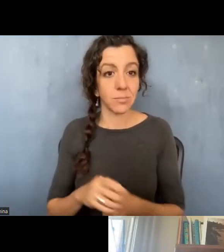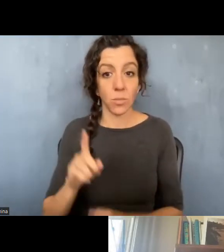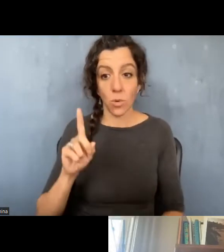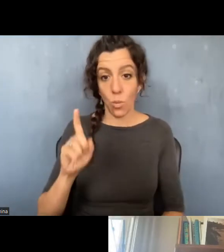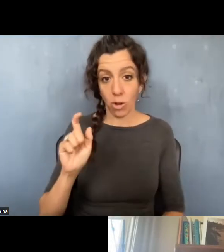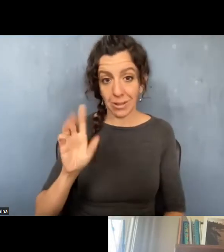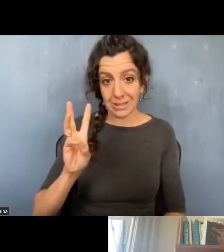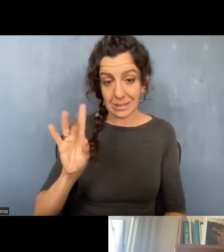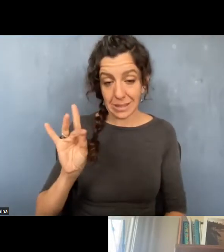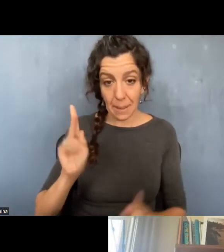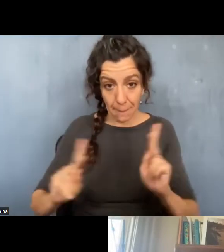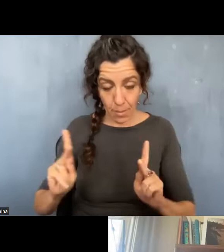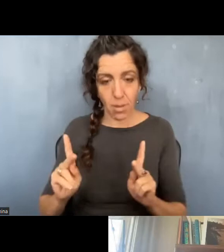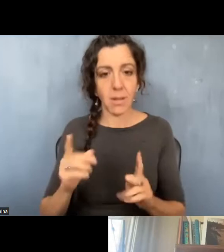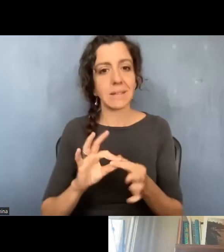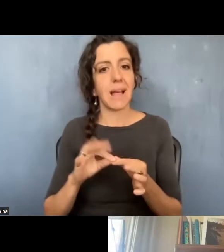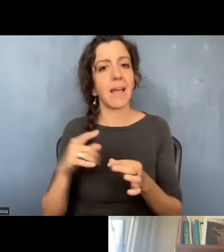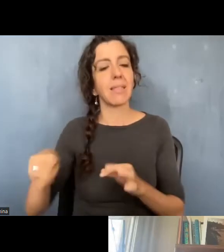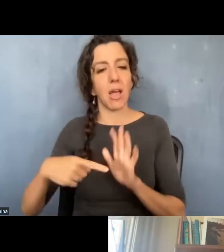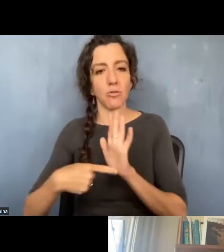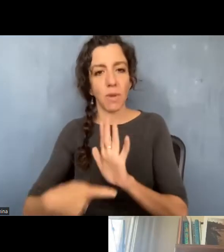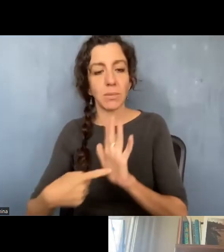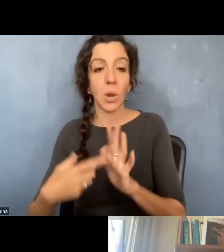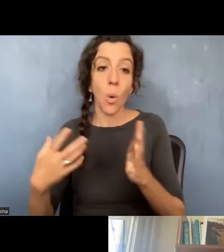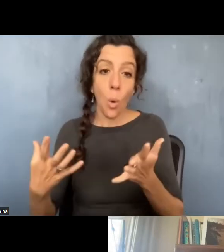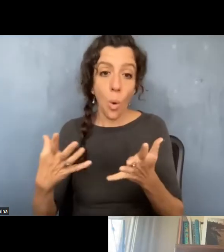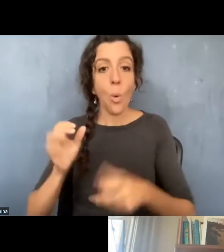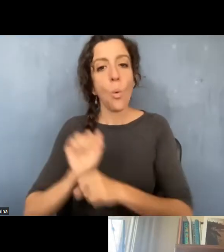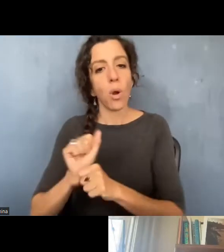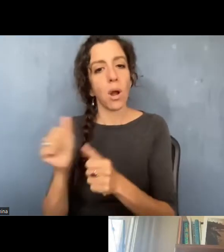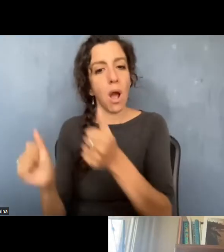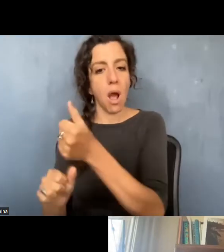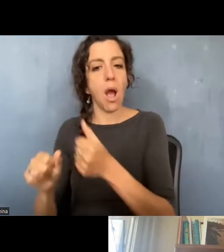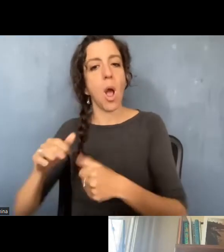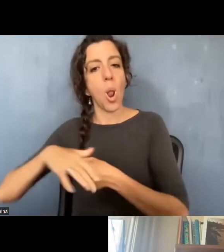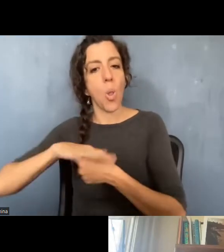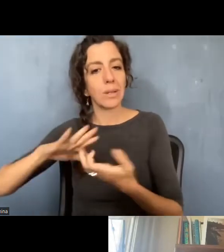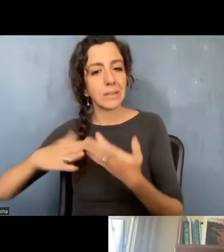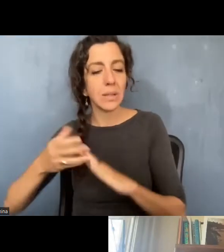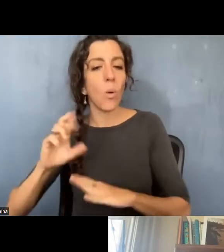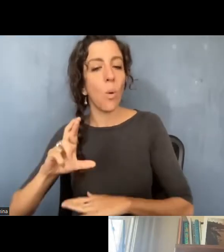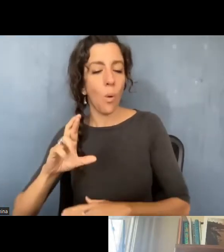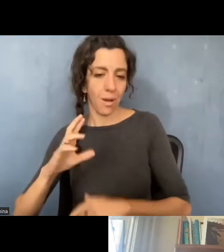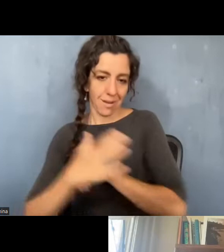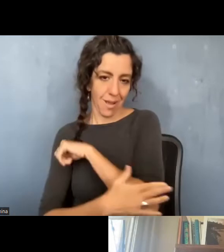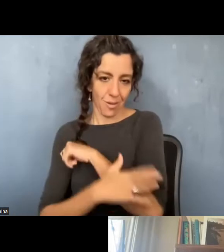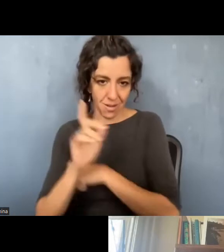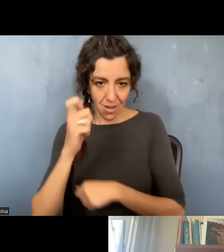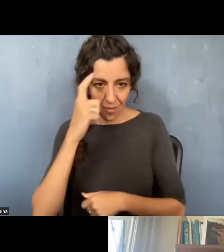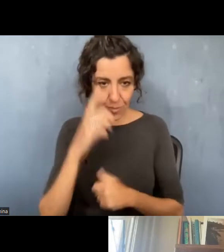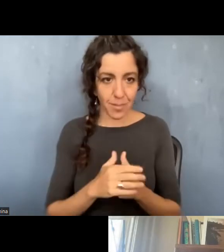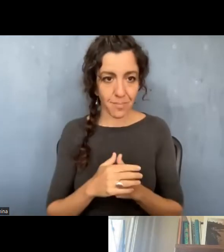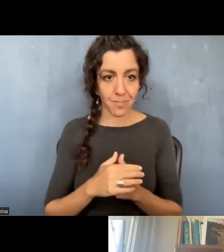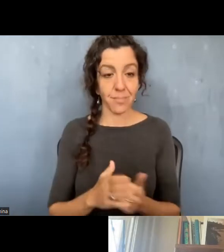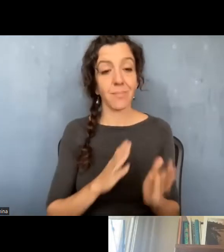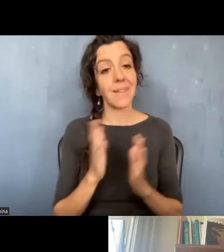168 people said they were representatives of or working for a local city or county government.